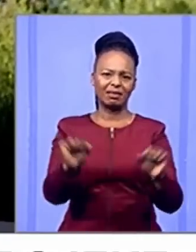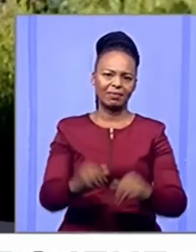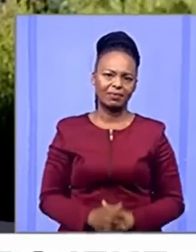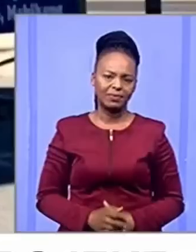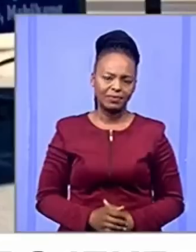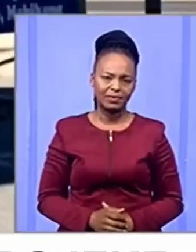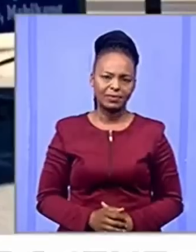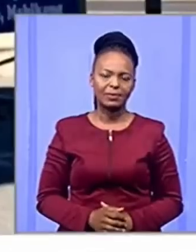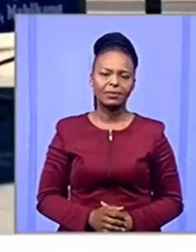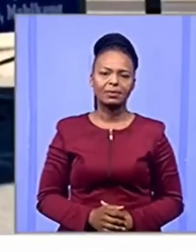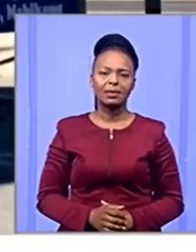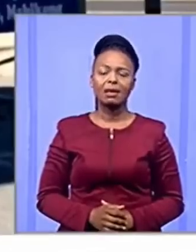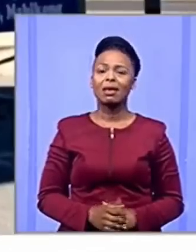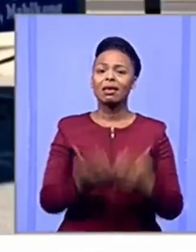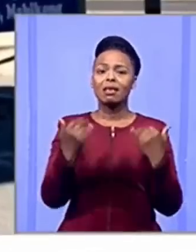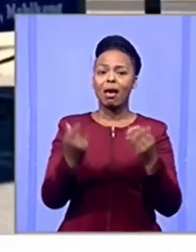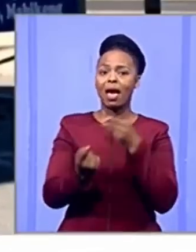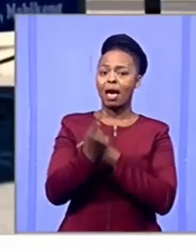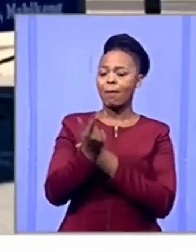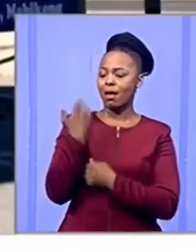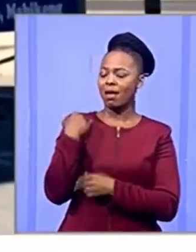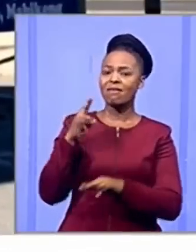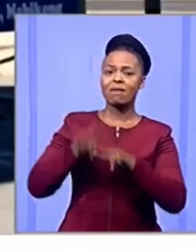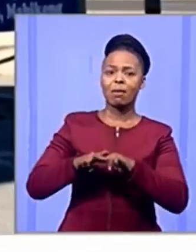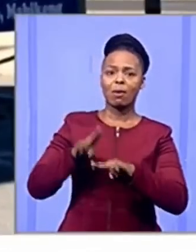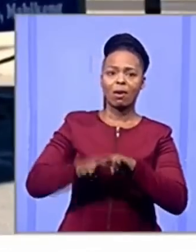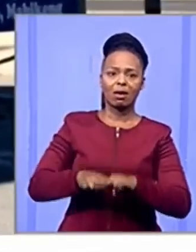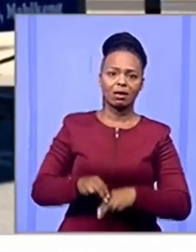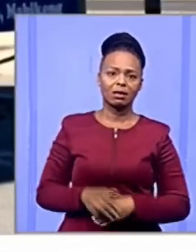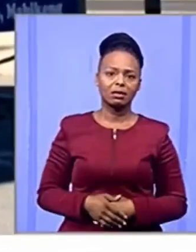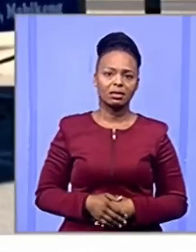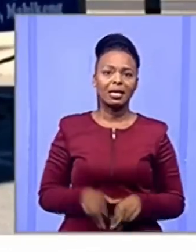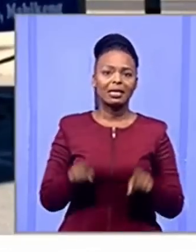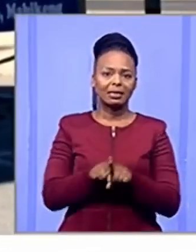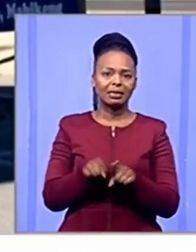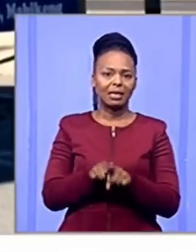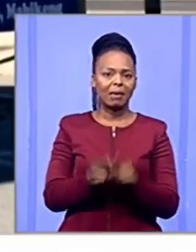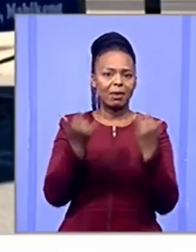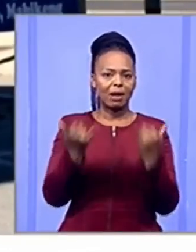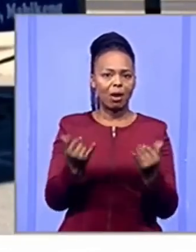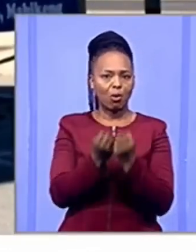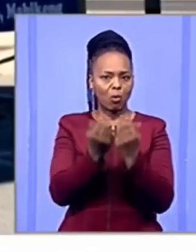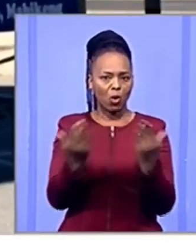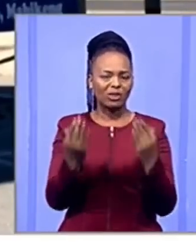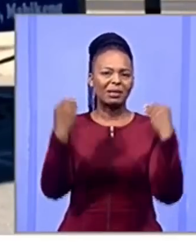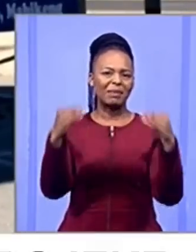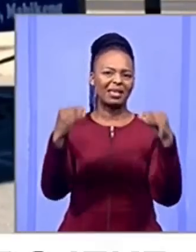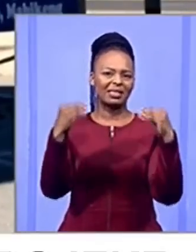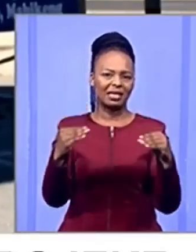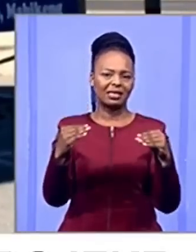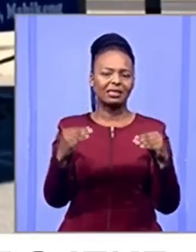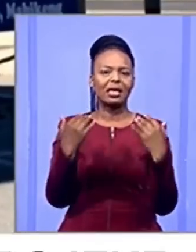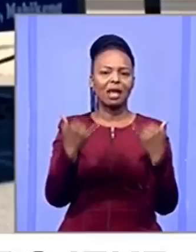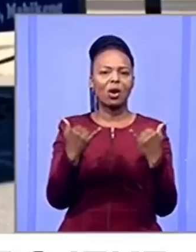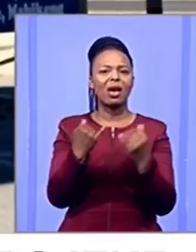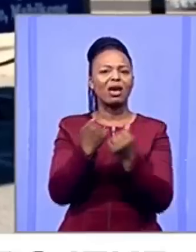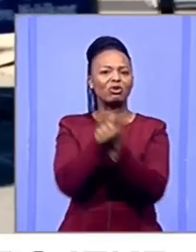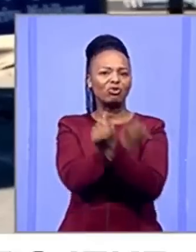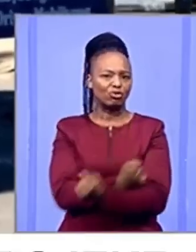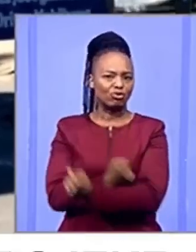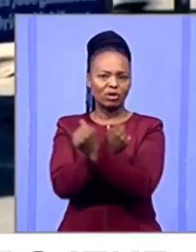This thing is happening since I think in February, right? And we affect a lot on our business, especially on the truck what come